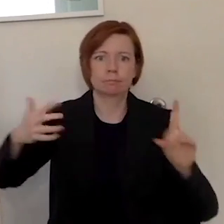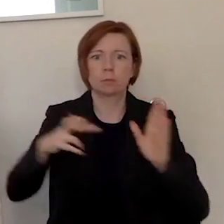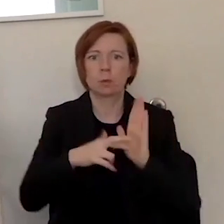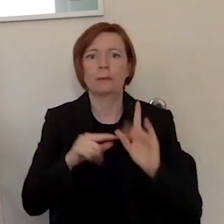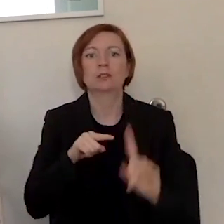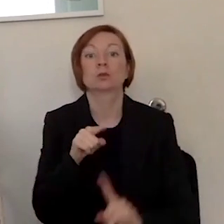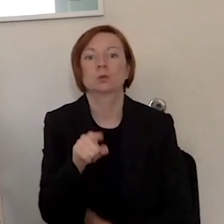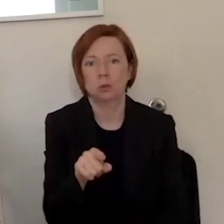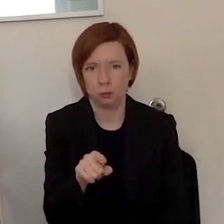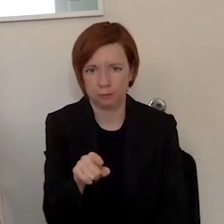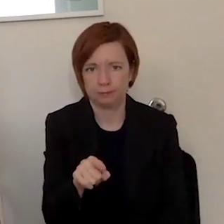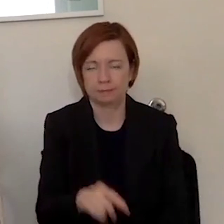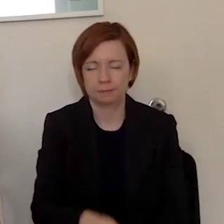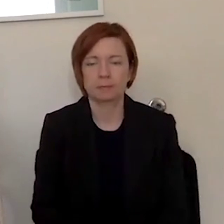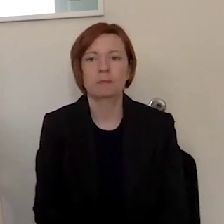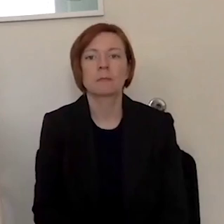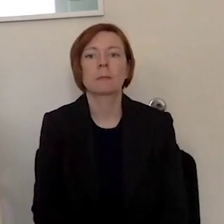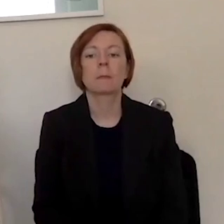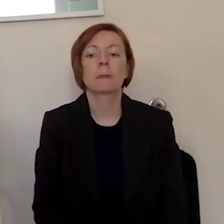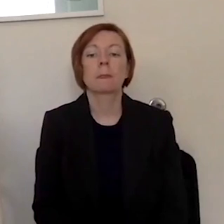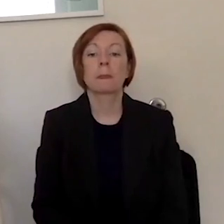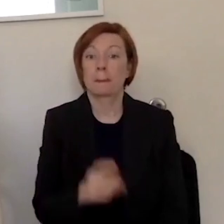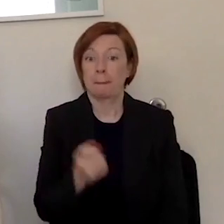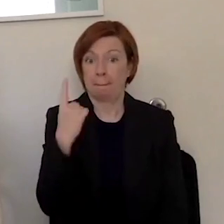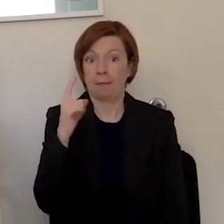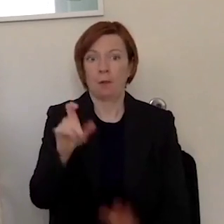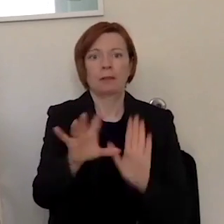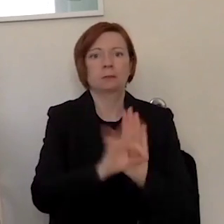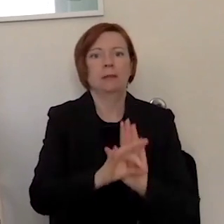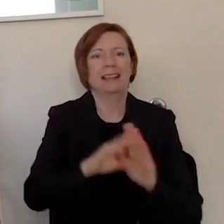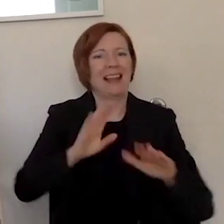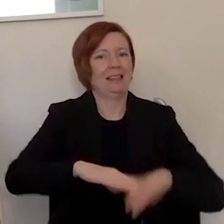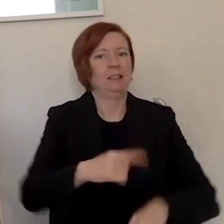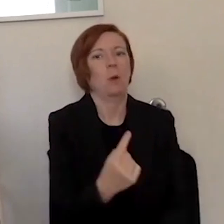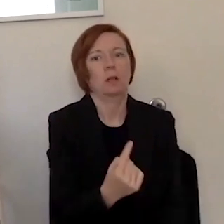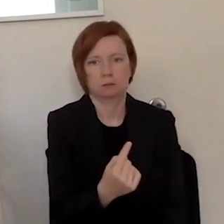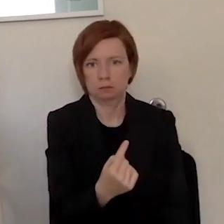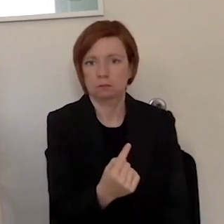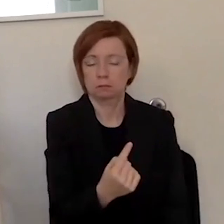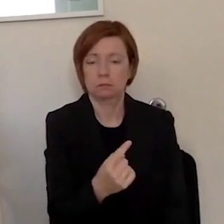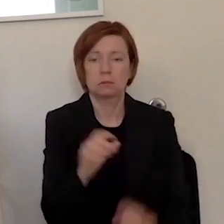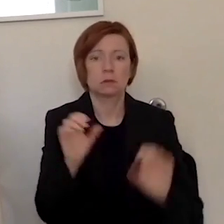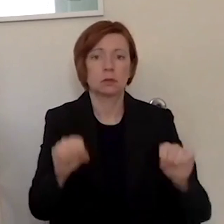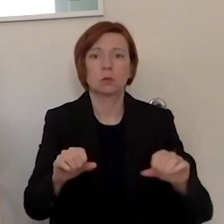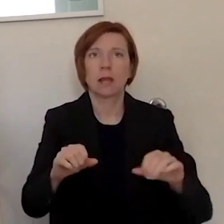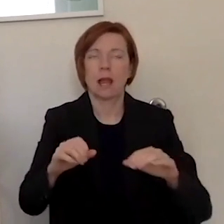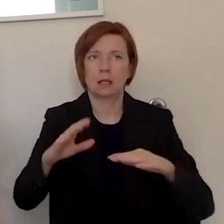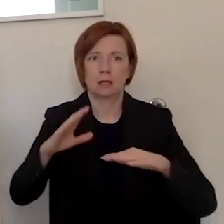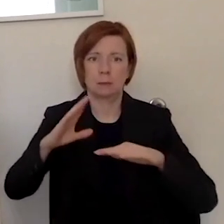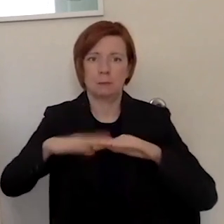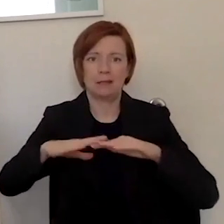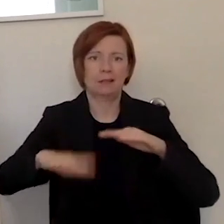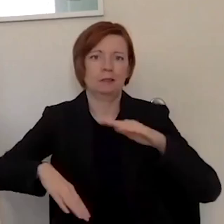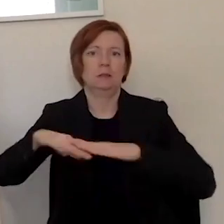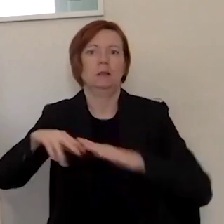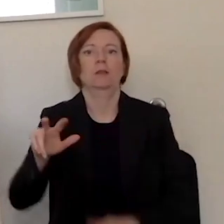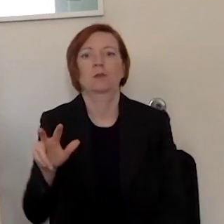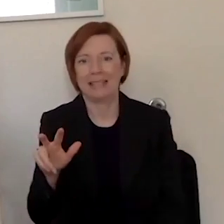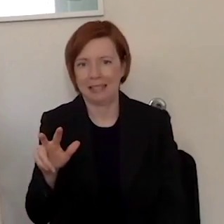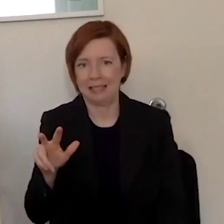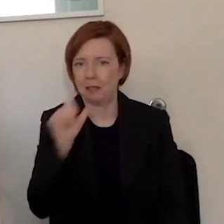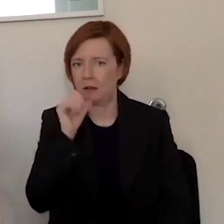means to you. You have to pick at least one, and you can pick no more than